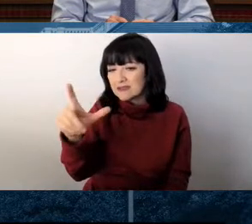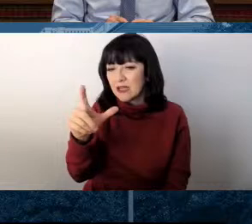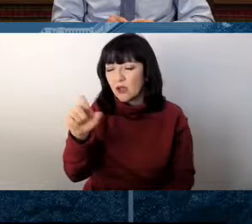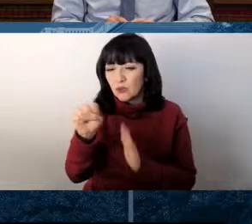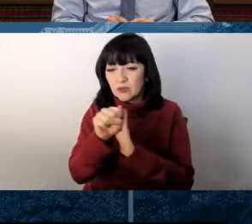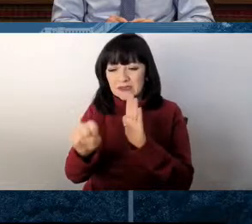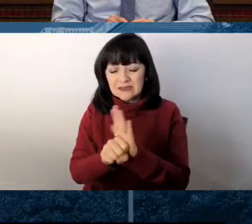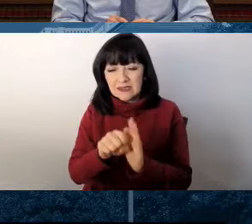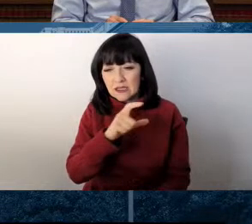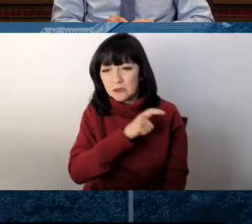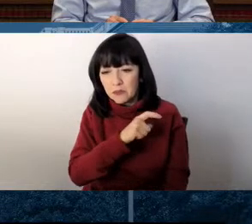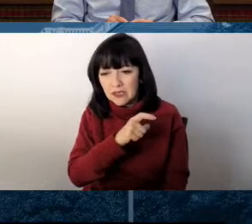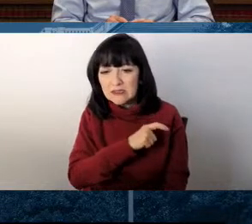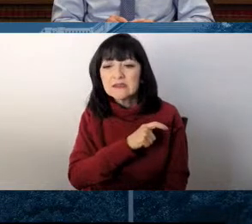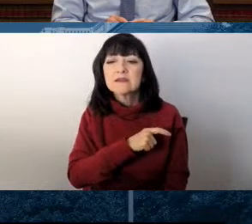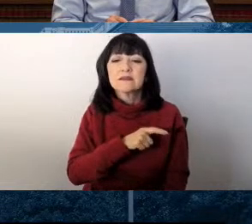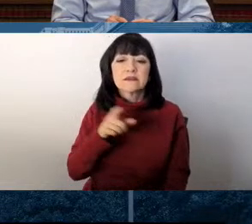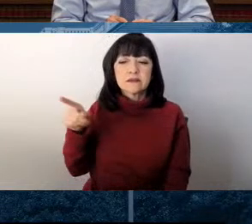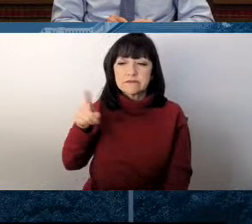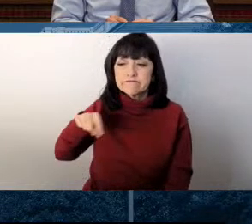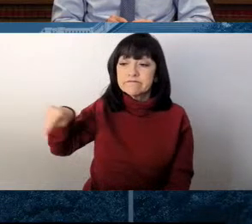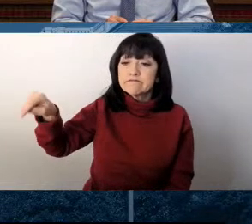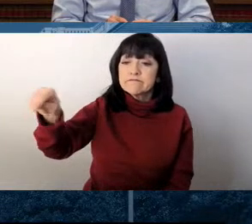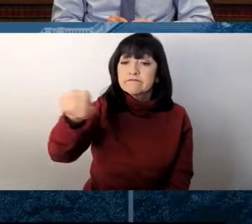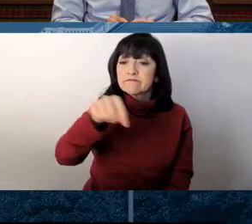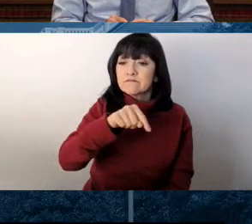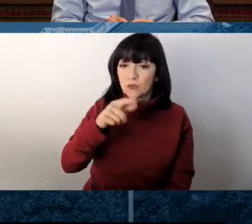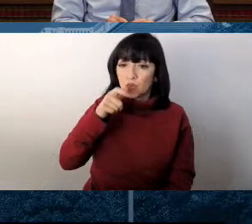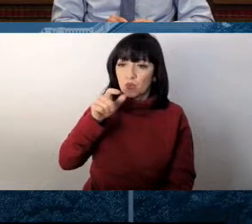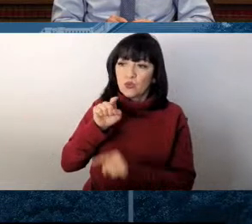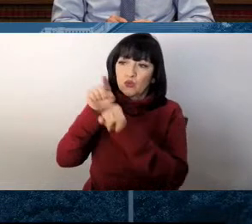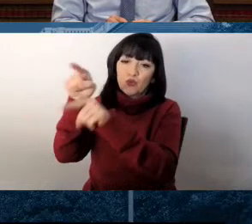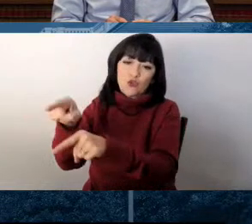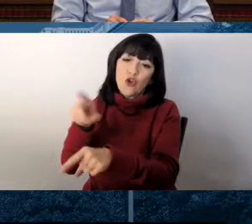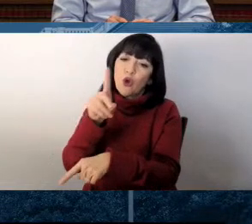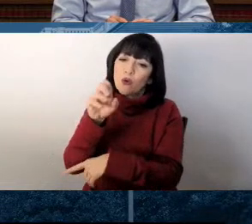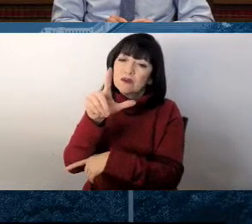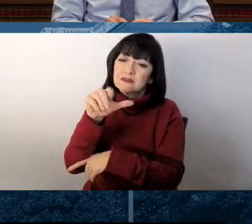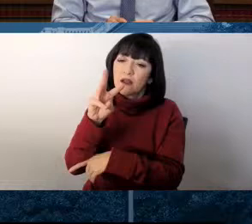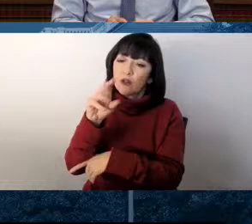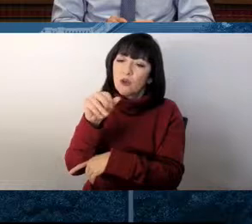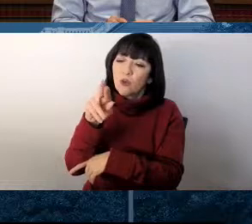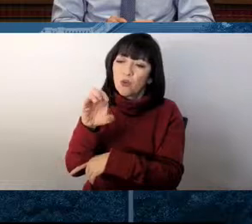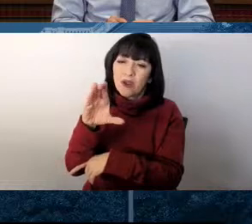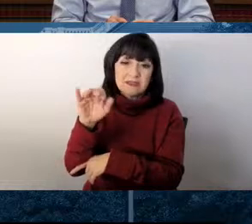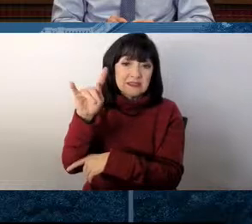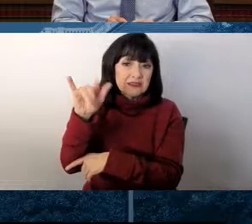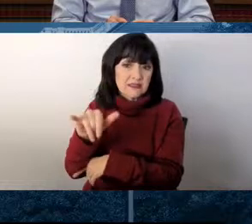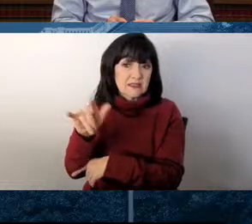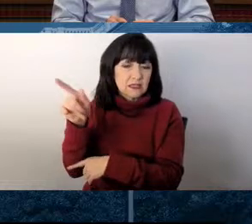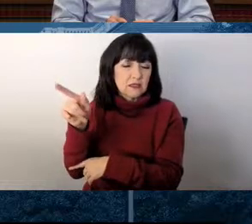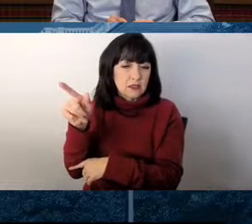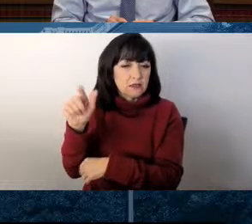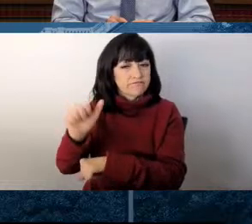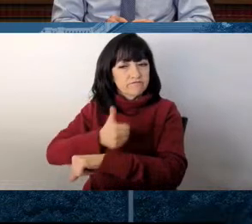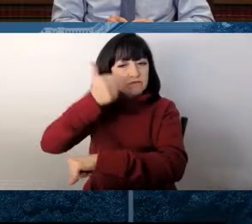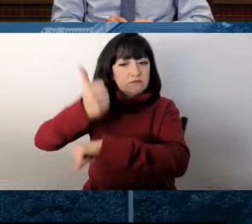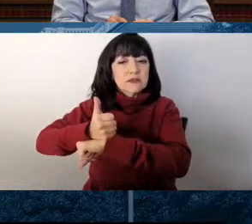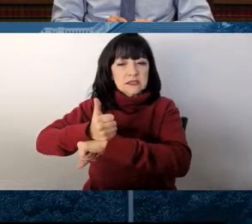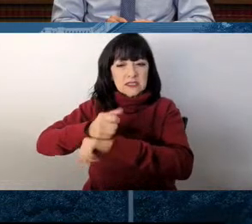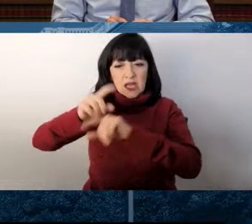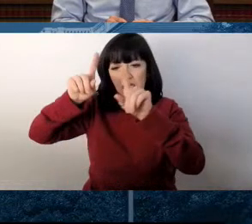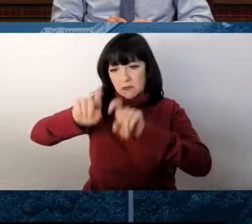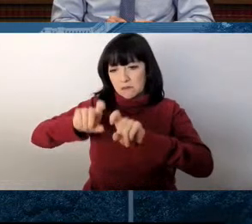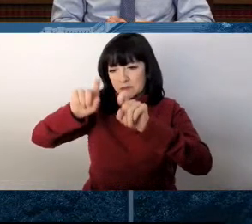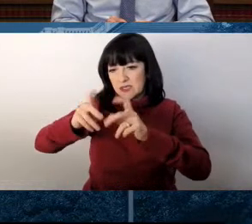testing site at the DMV in Delaware City, and to our wide ranging